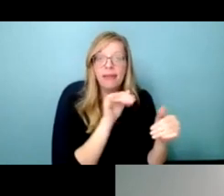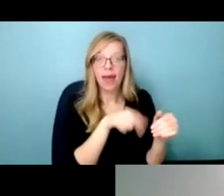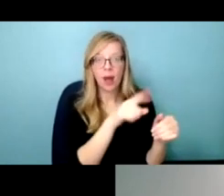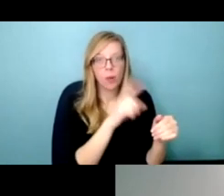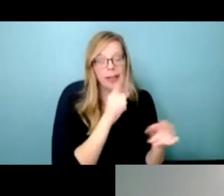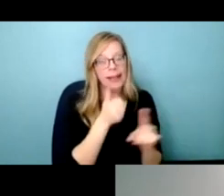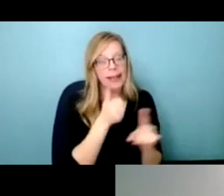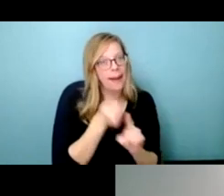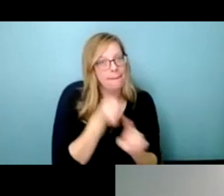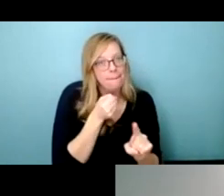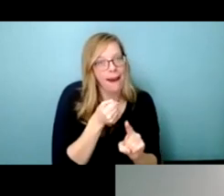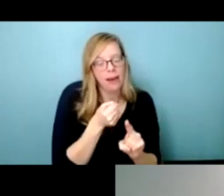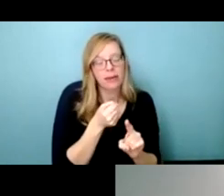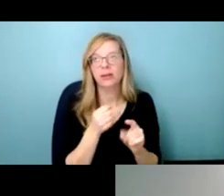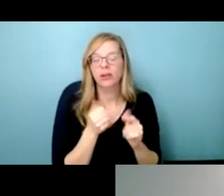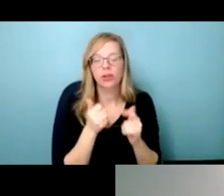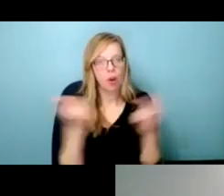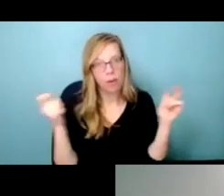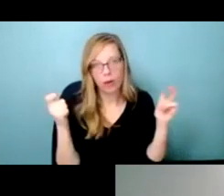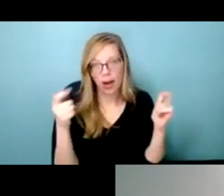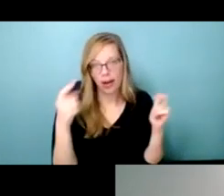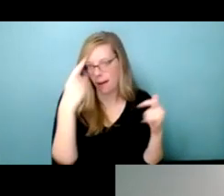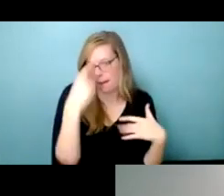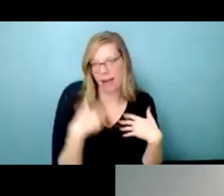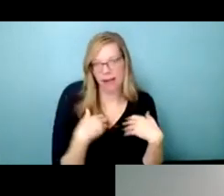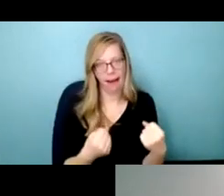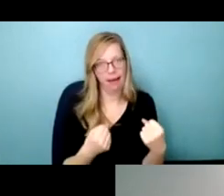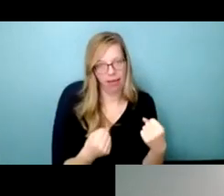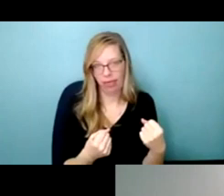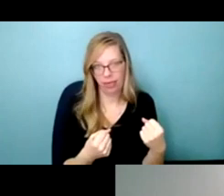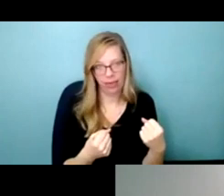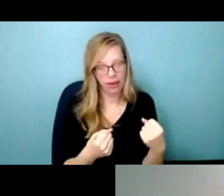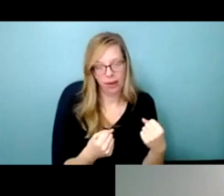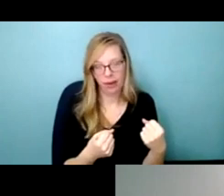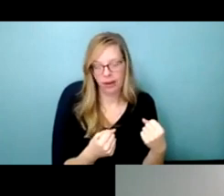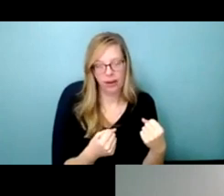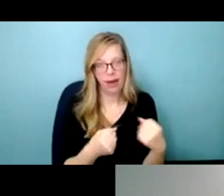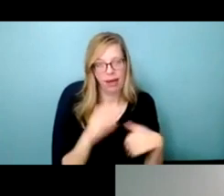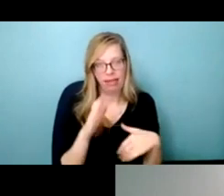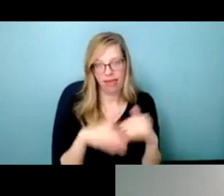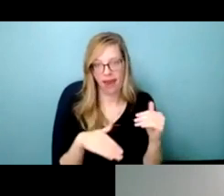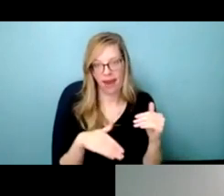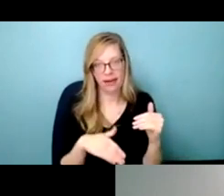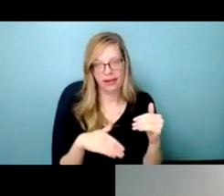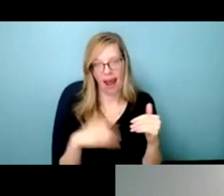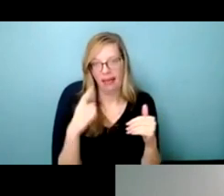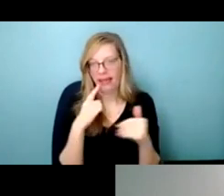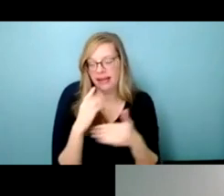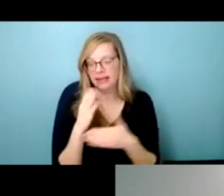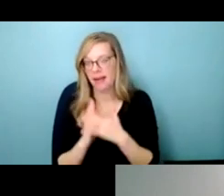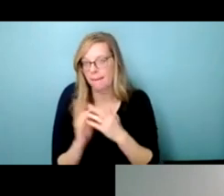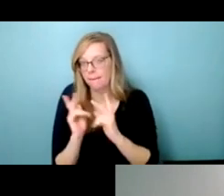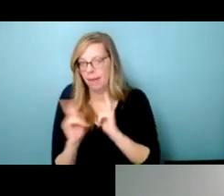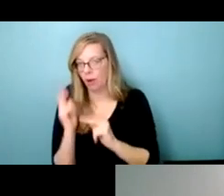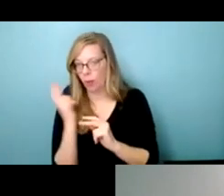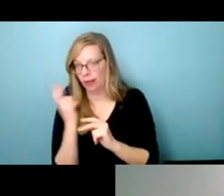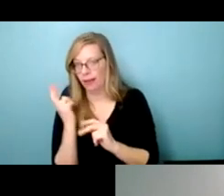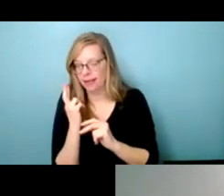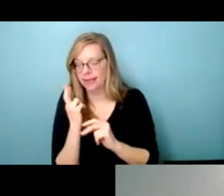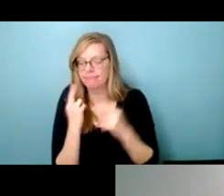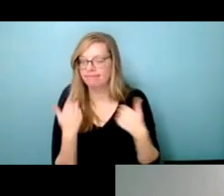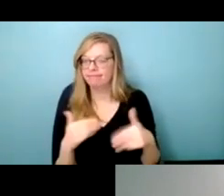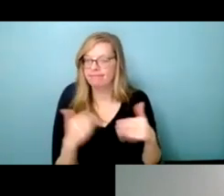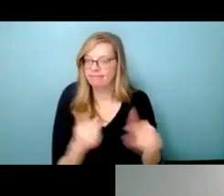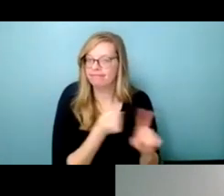greater on the mental health than I think some of the focus sometimes is. And it's